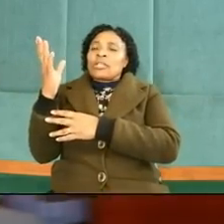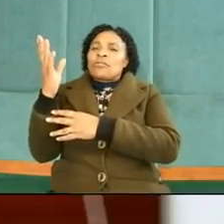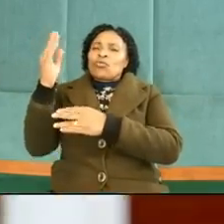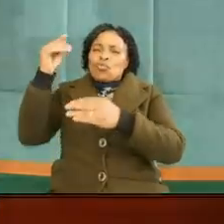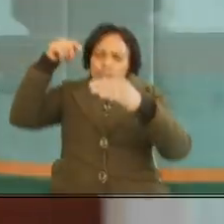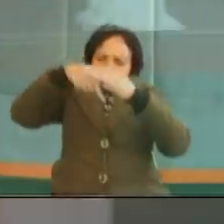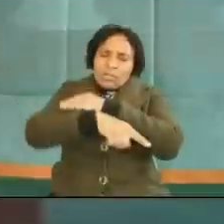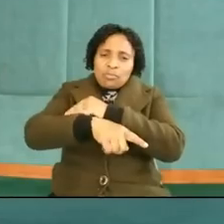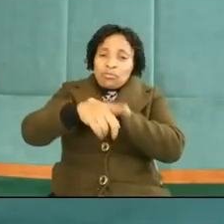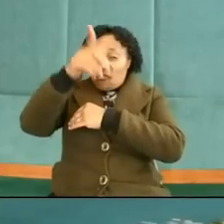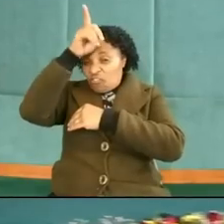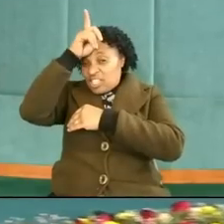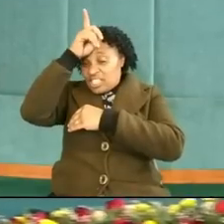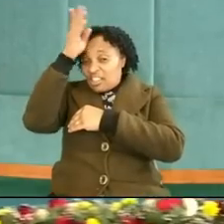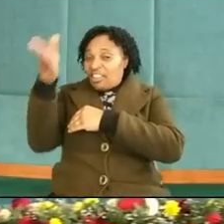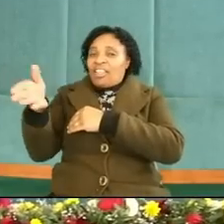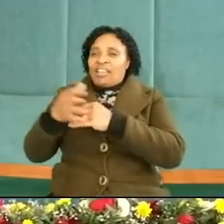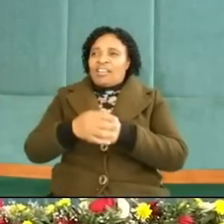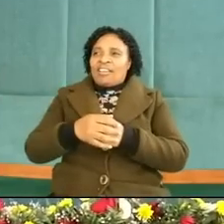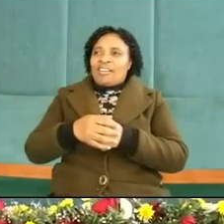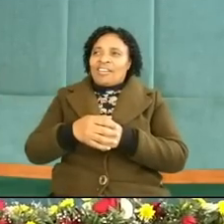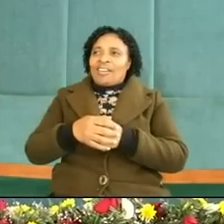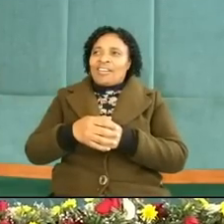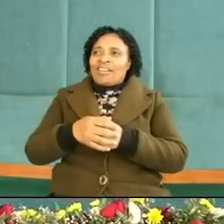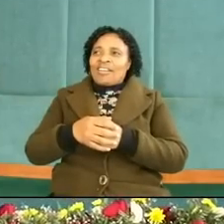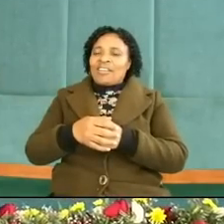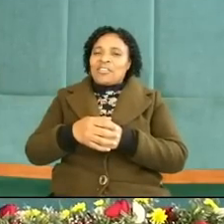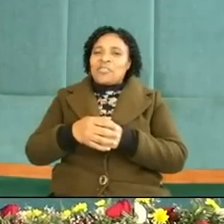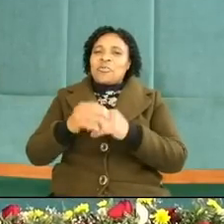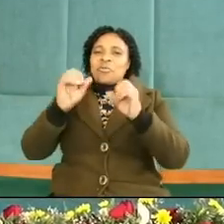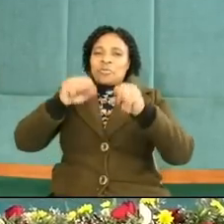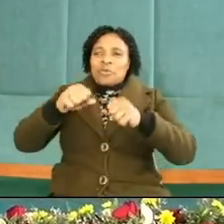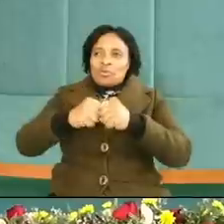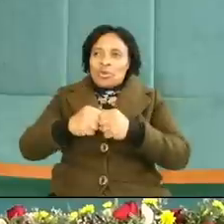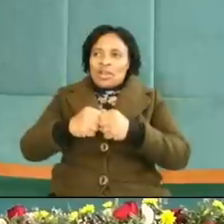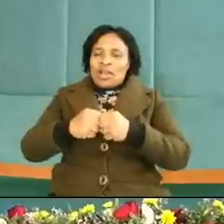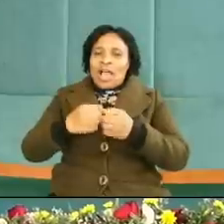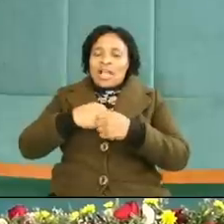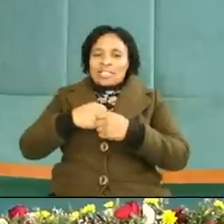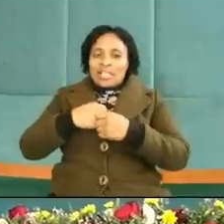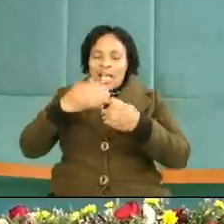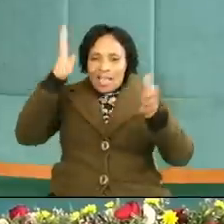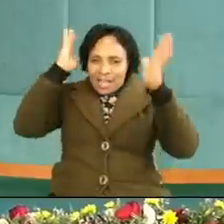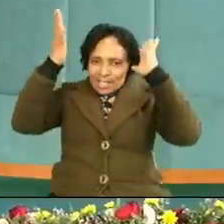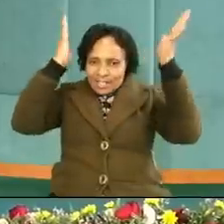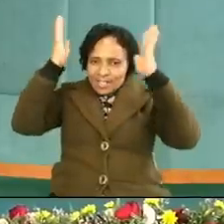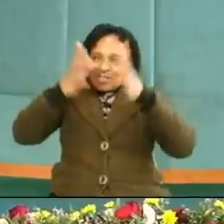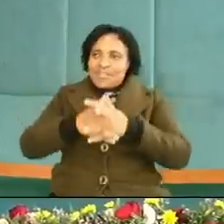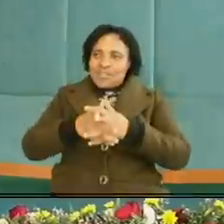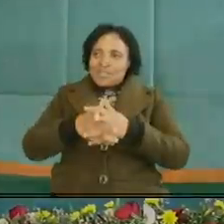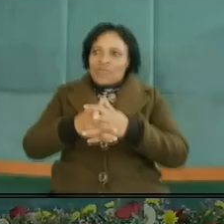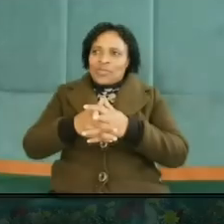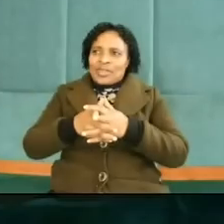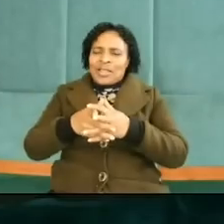place the other day. There's a little old lady. She has a donkey. Can't